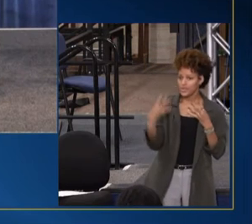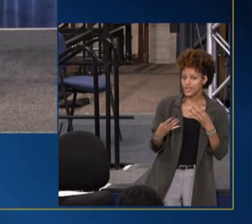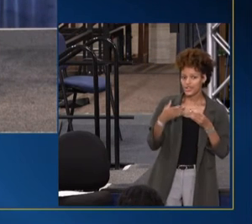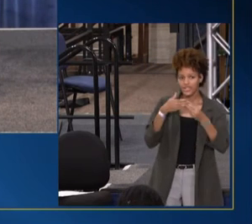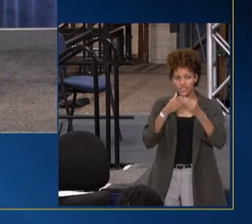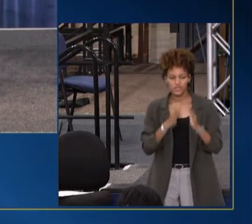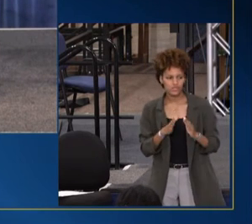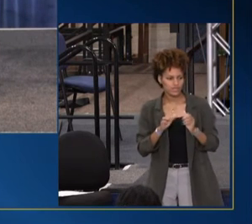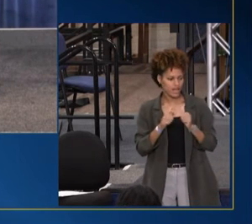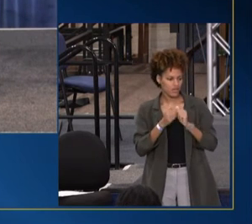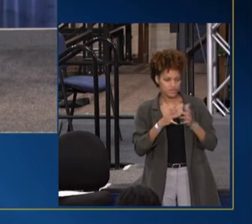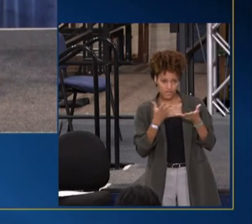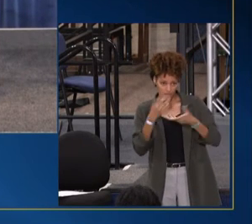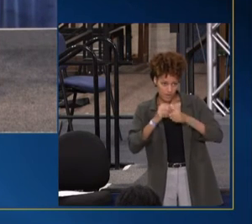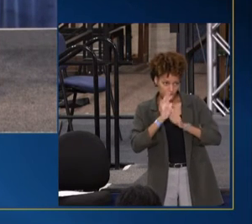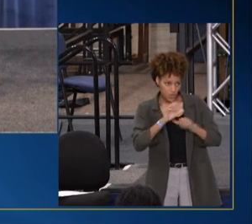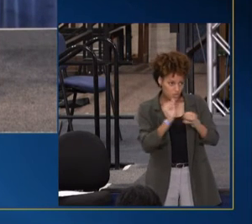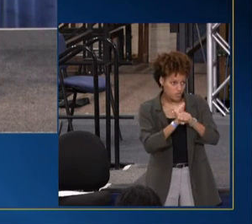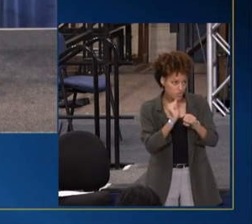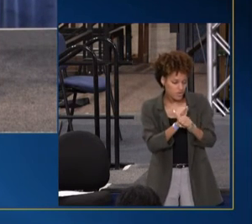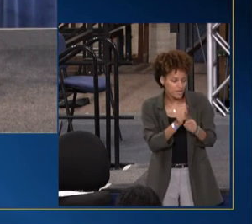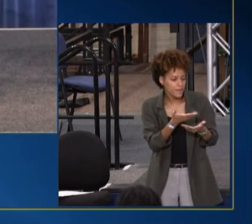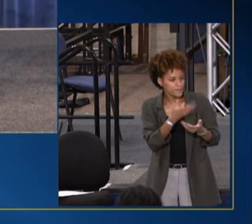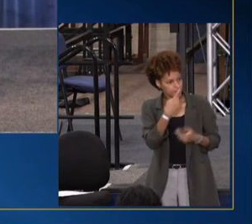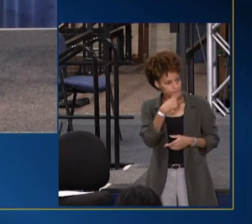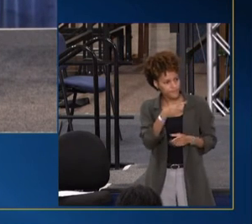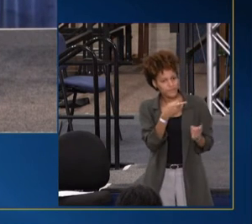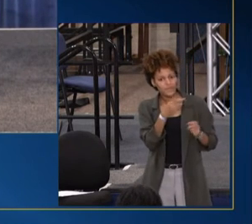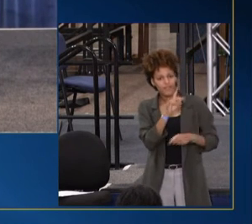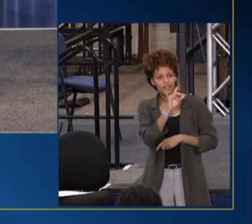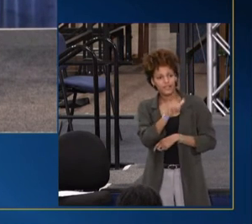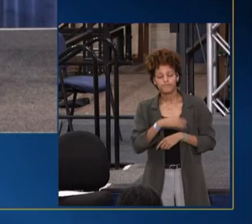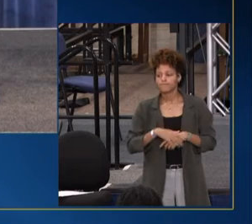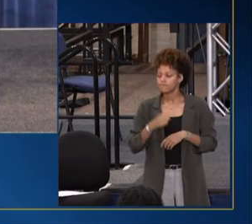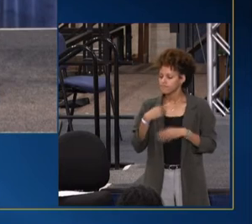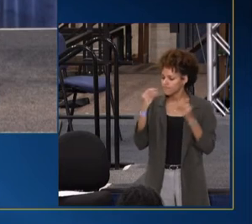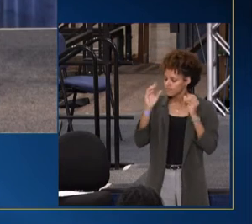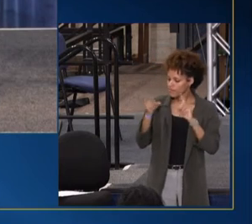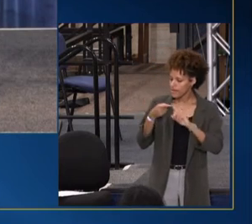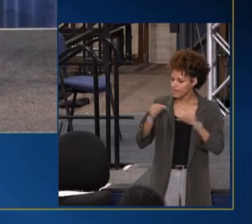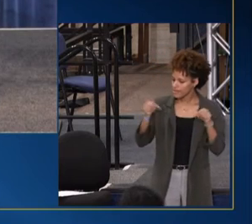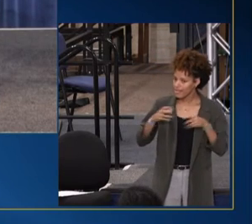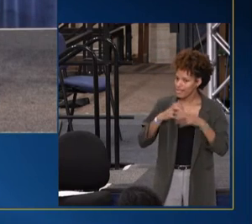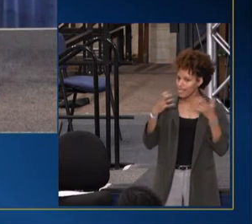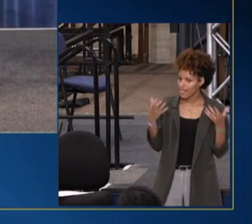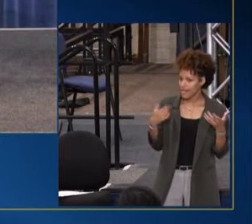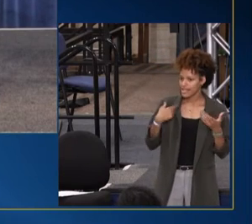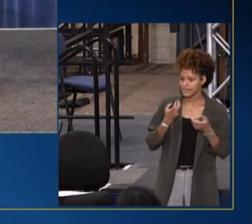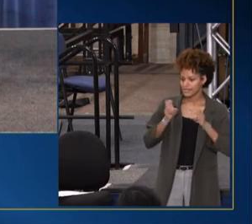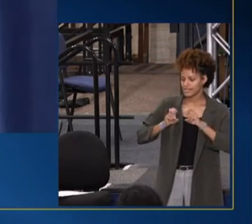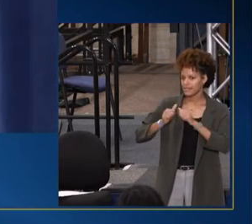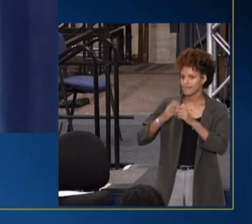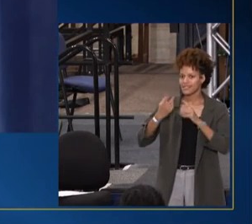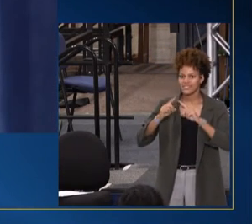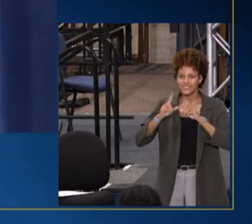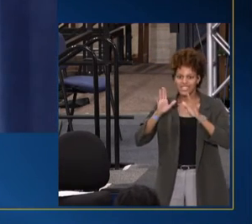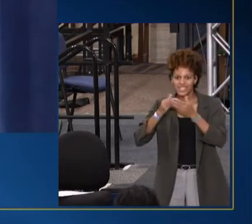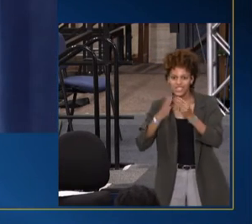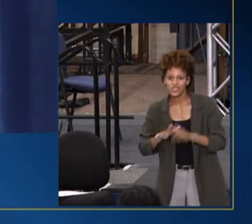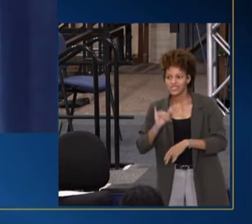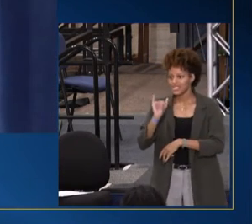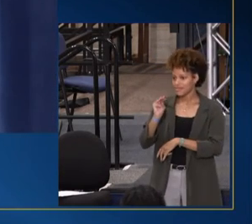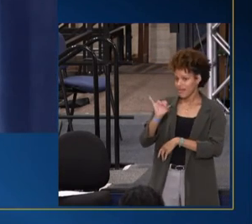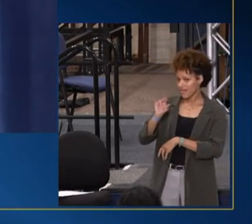the LGBTQI plus health equity? Kelly, we'll start with you. Yeah, I've been thinking about this a lot, and I get to sit next to leaders like Imani, leaders